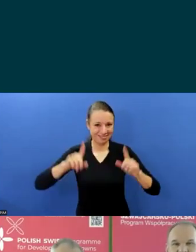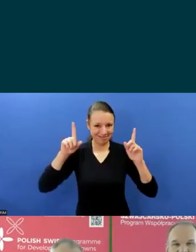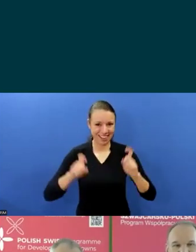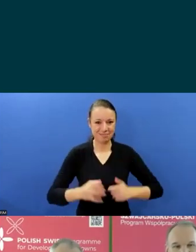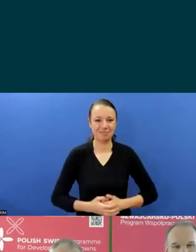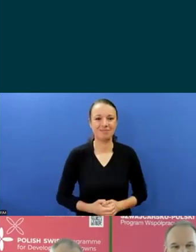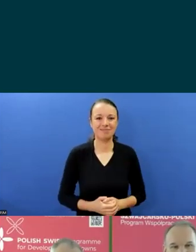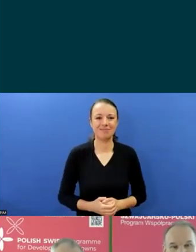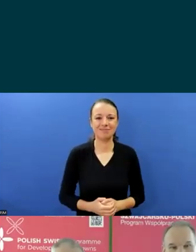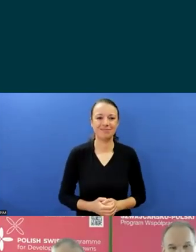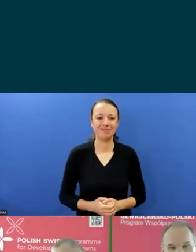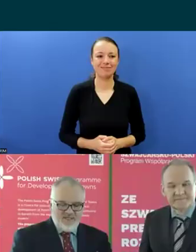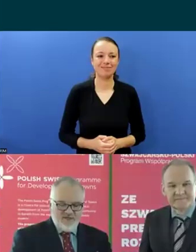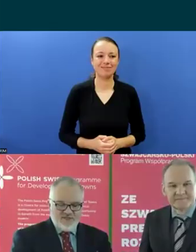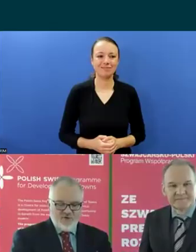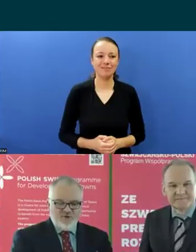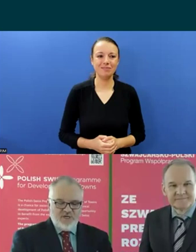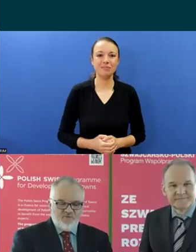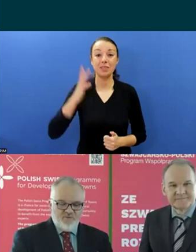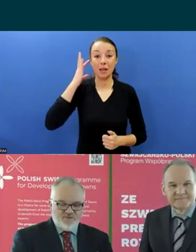seminar. We have